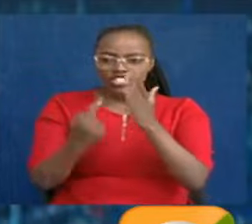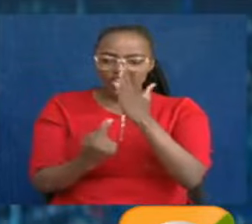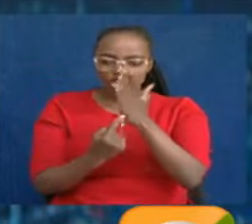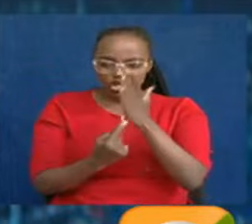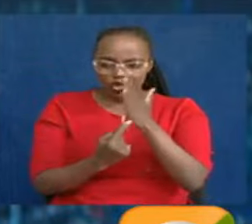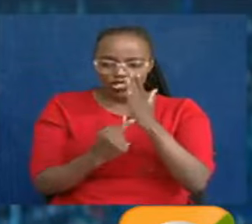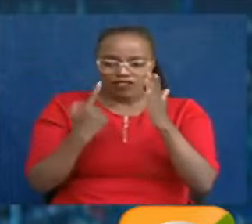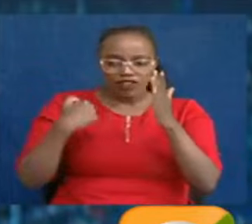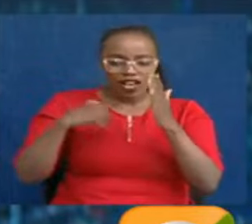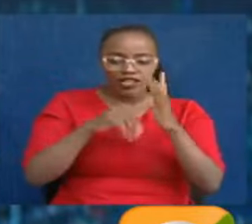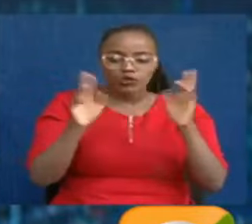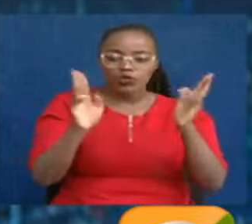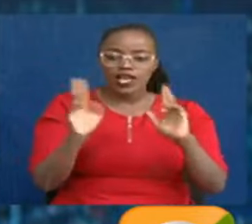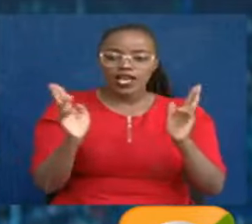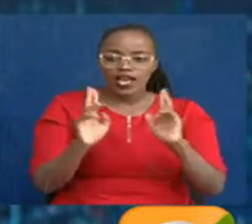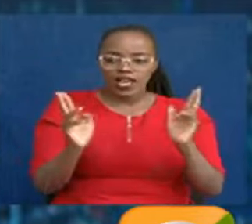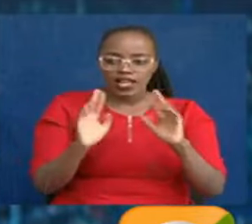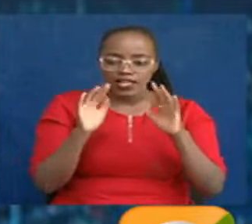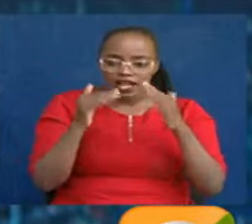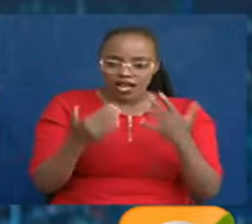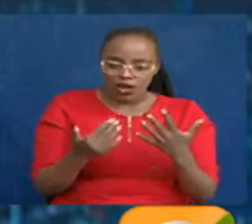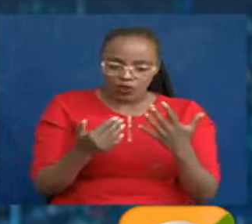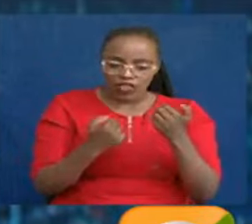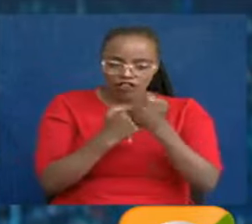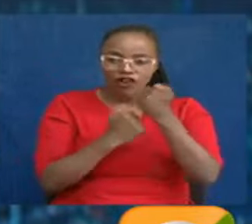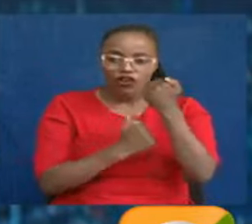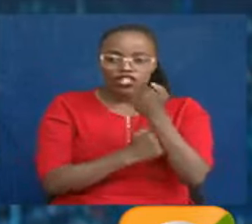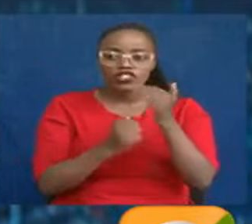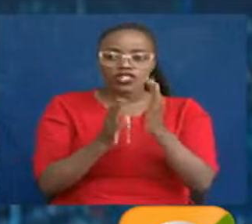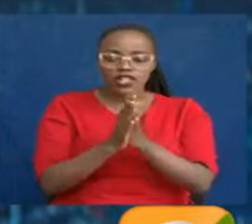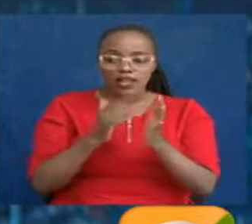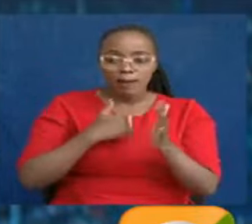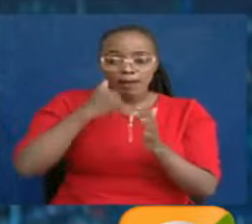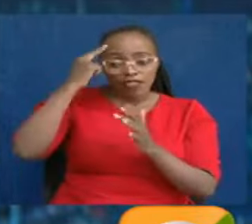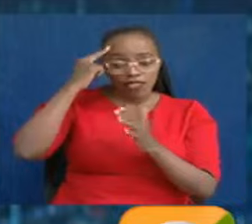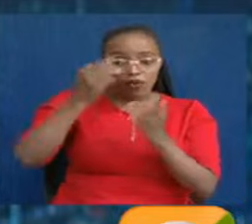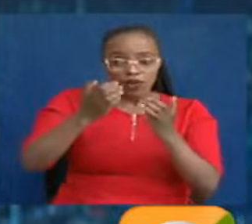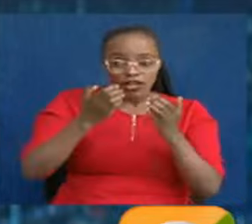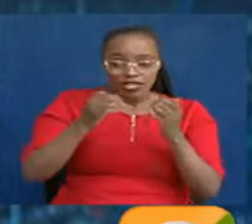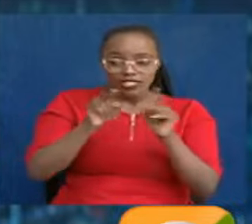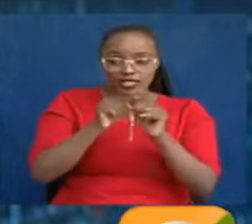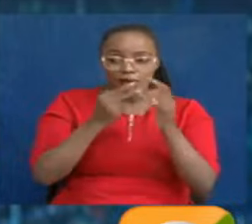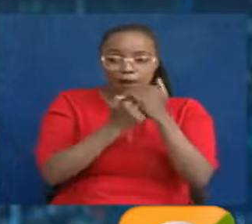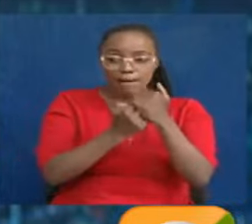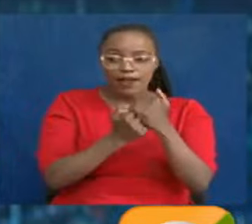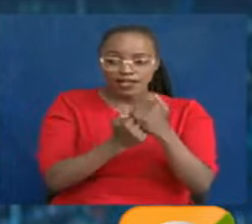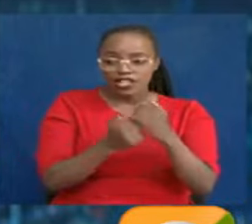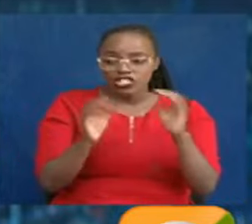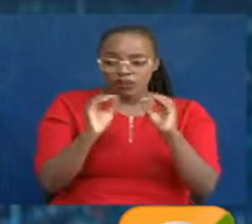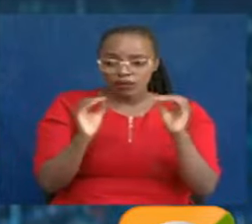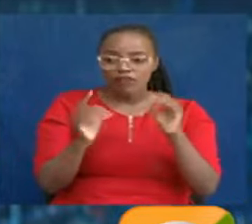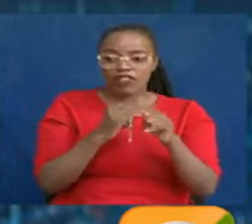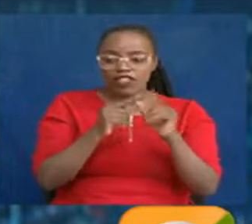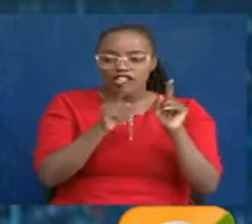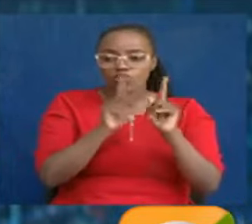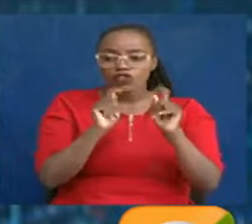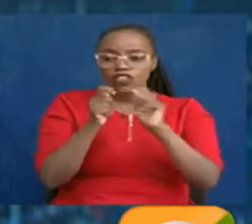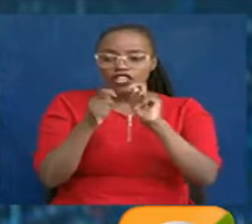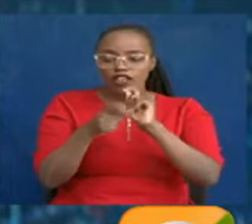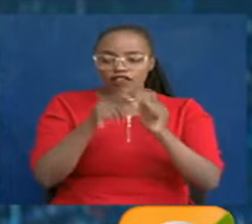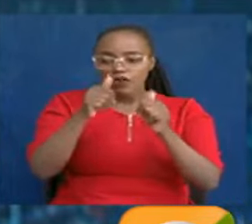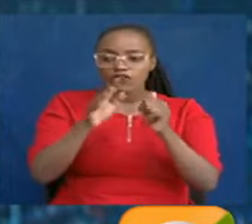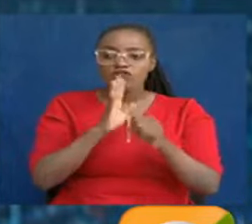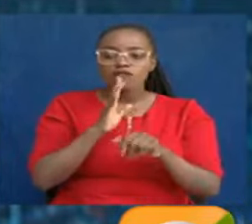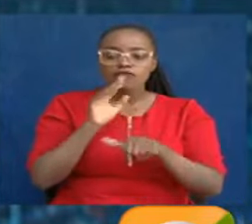So we are set in terms of the foundations, and I think we need more such partnerships, and indeed the transformation we are talking